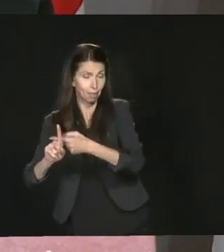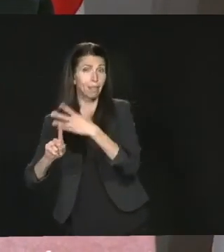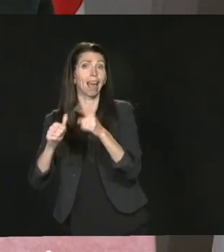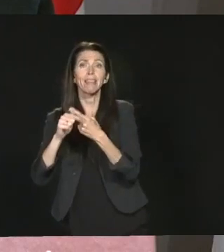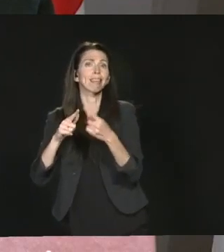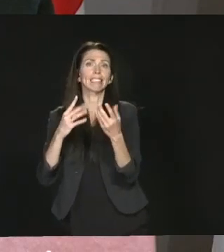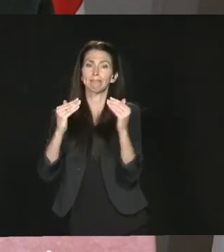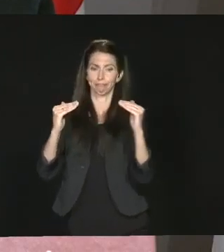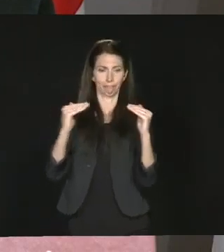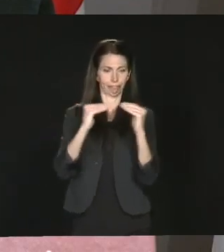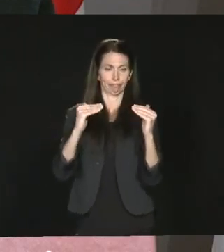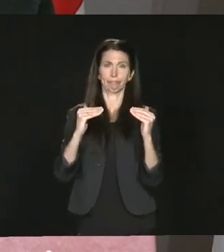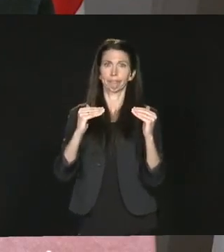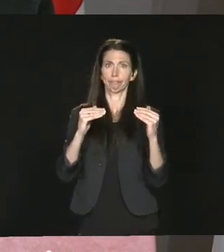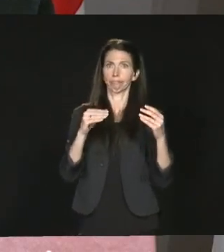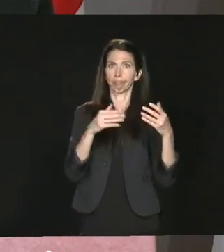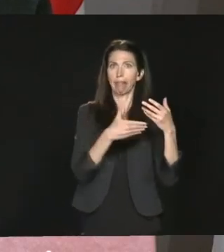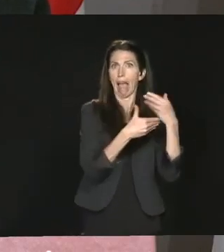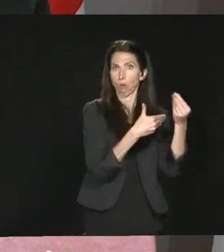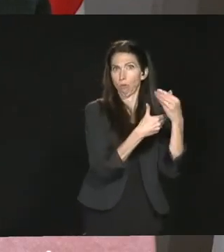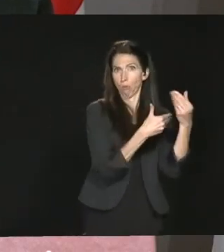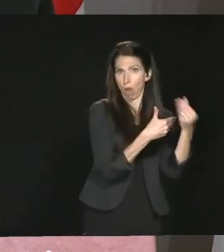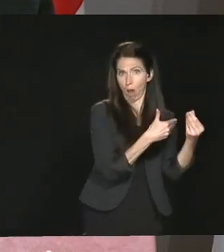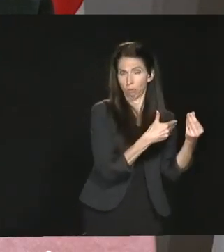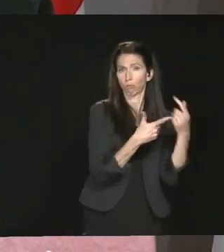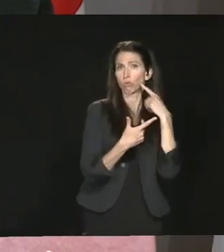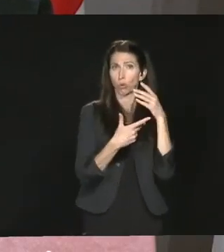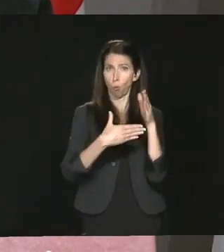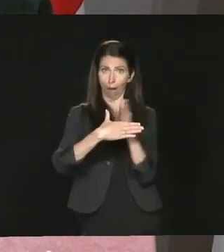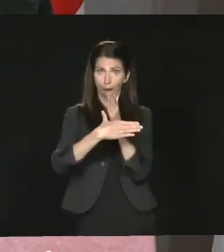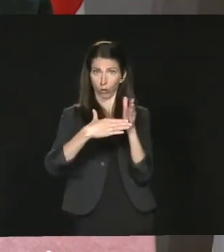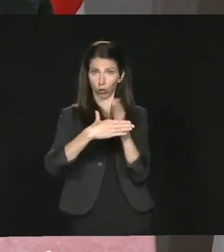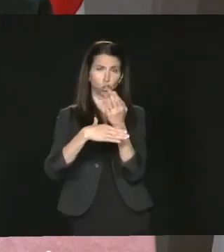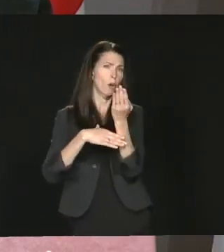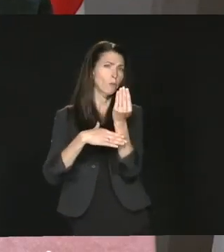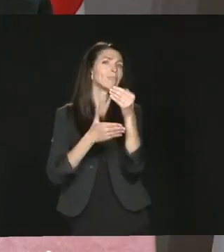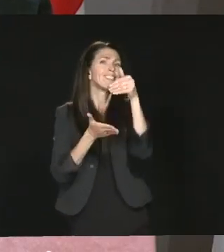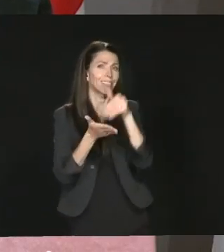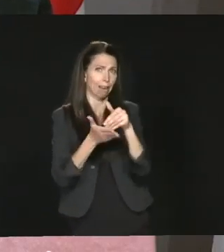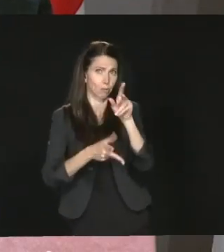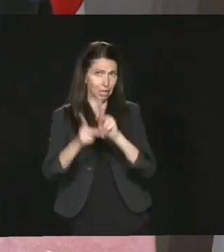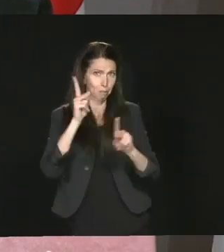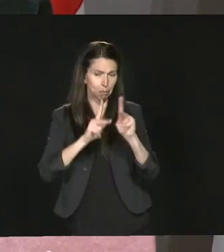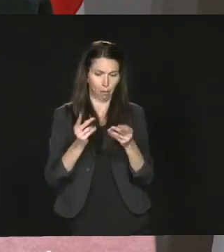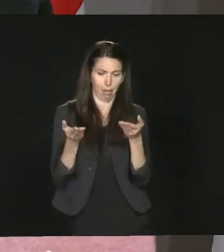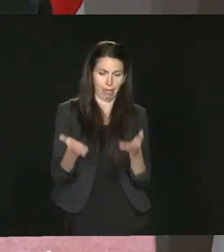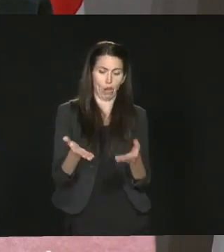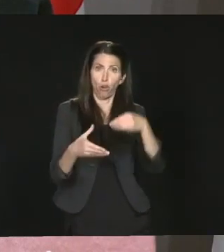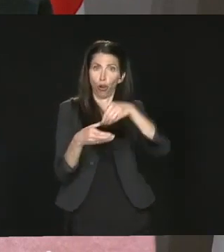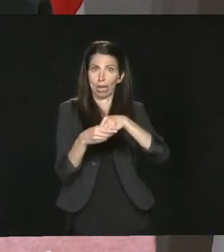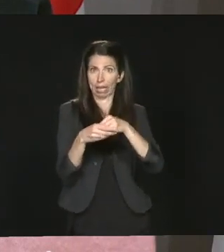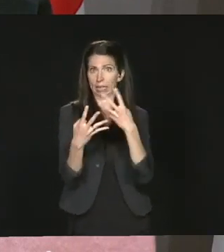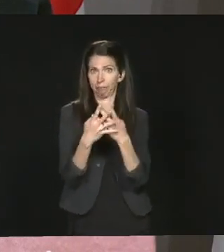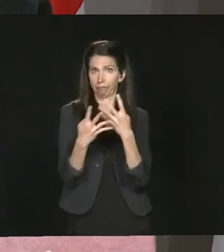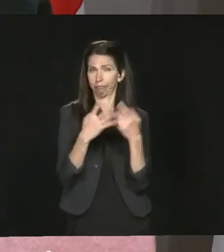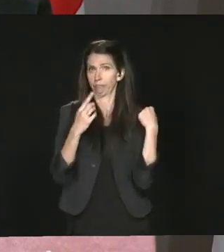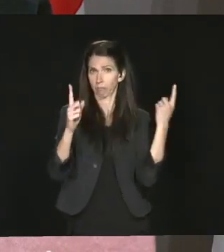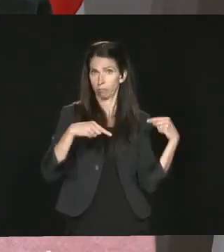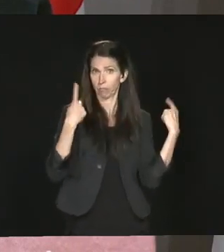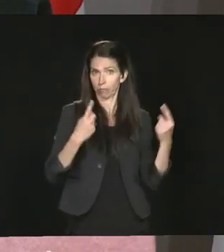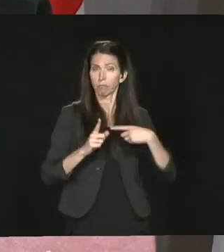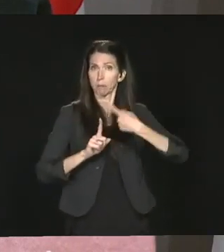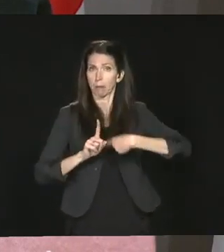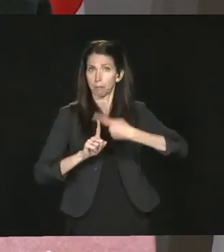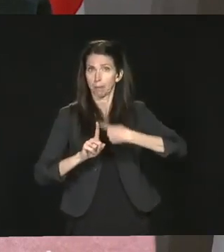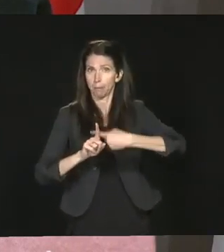have about 14,000 people at any given time within the correction system in Canada, within